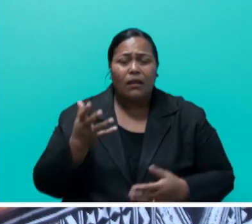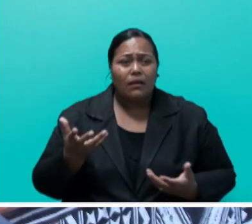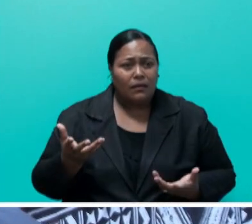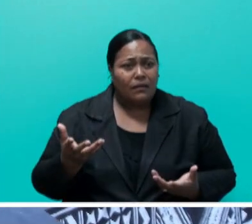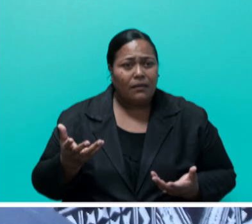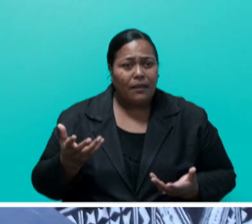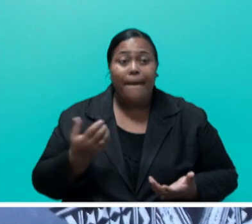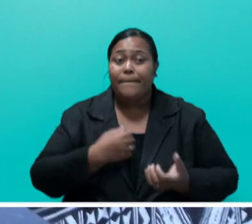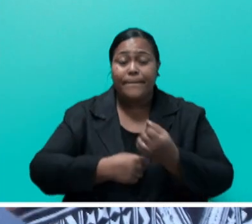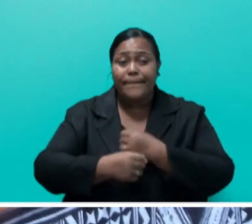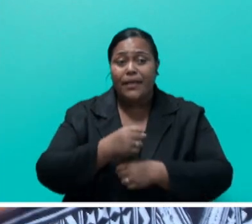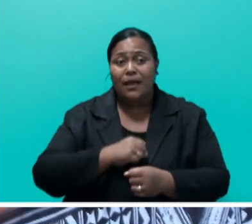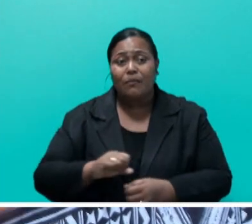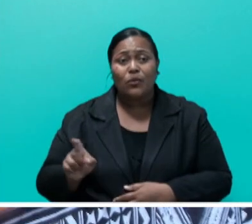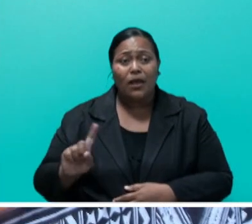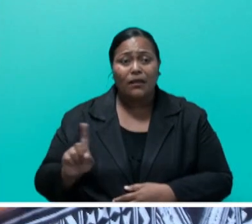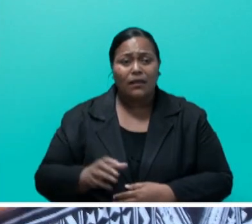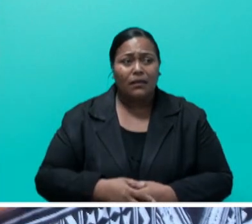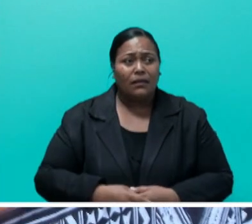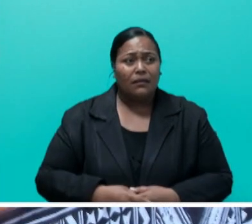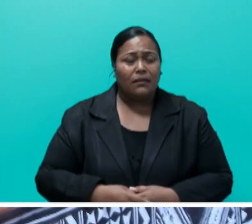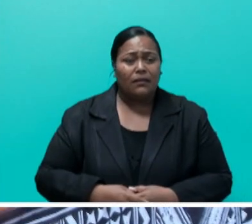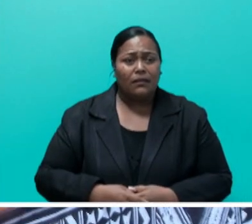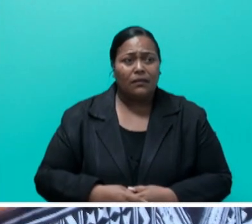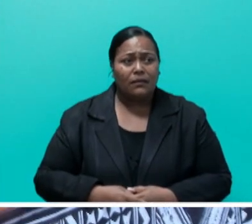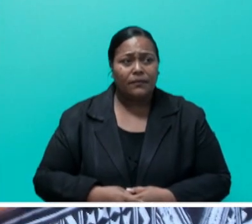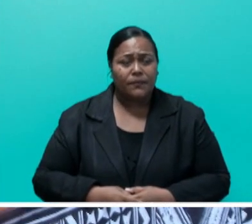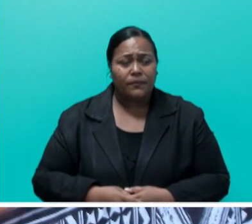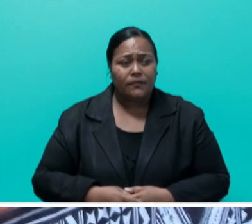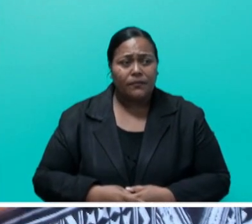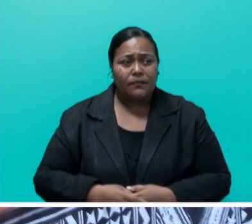They've become what has been termed as